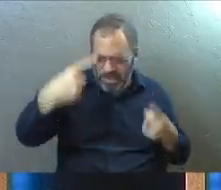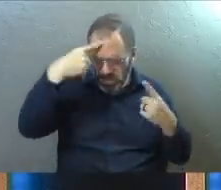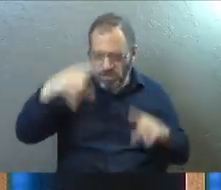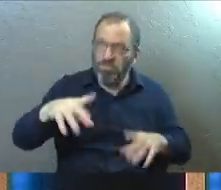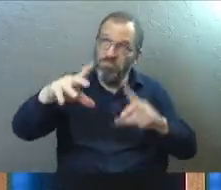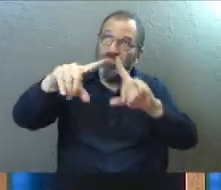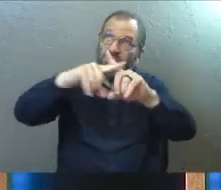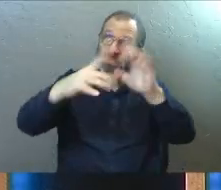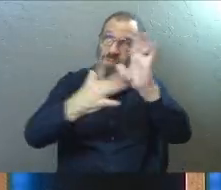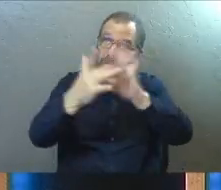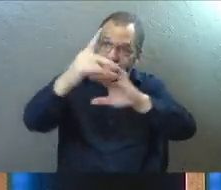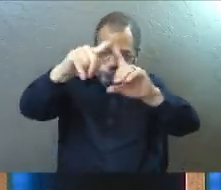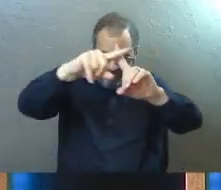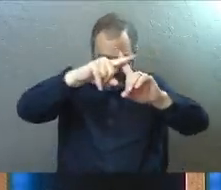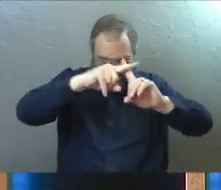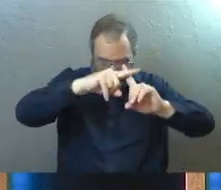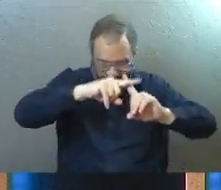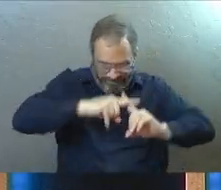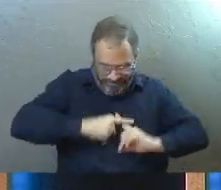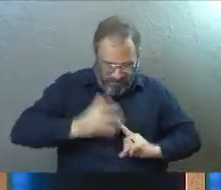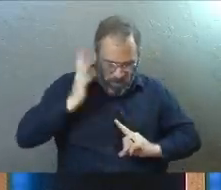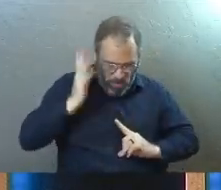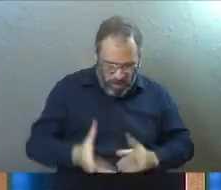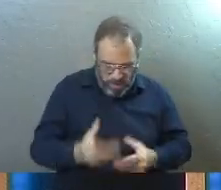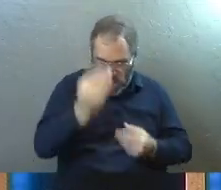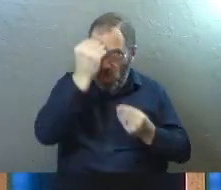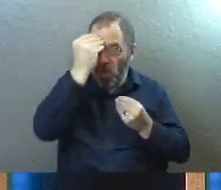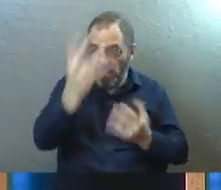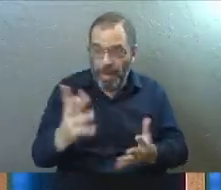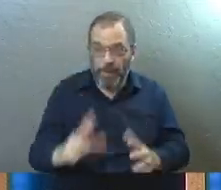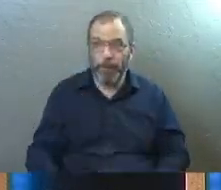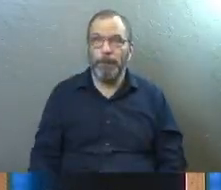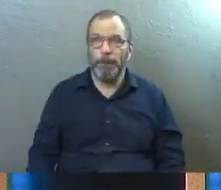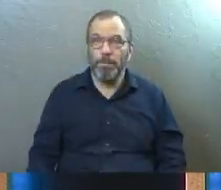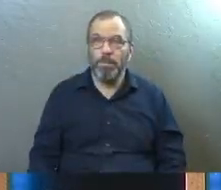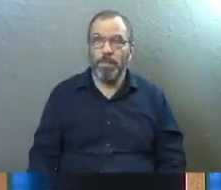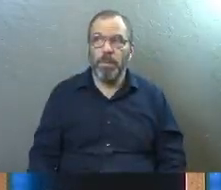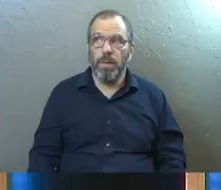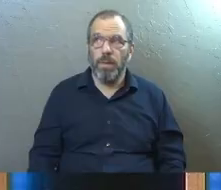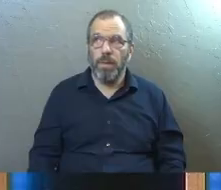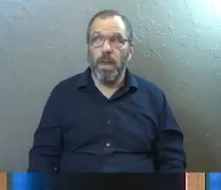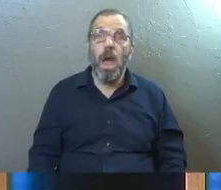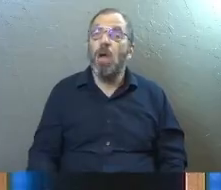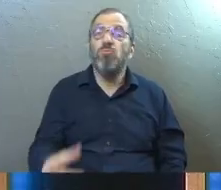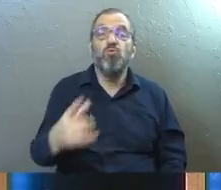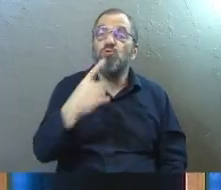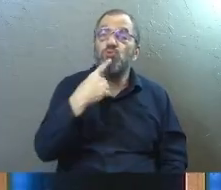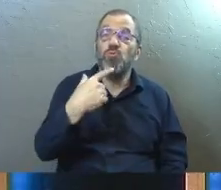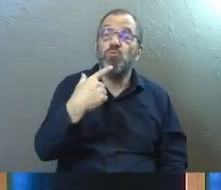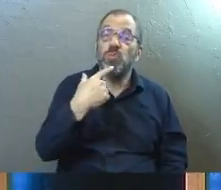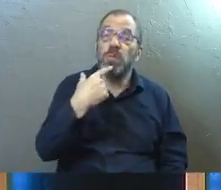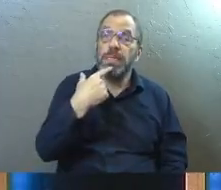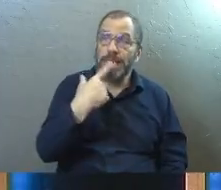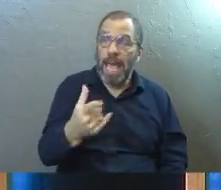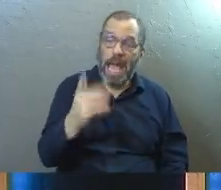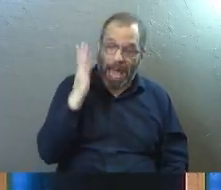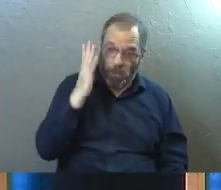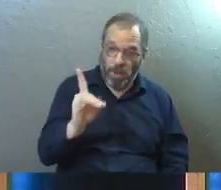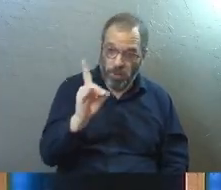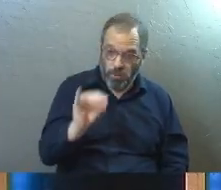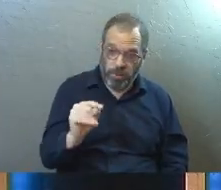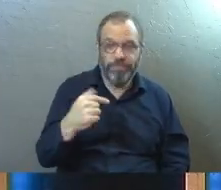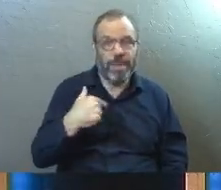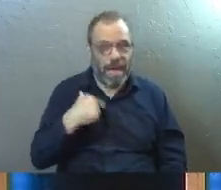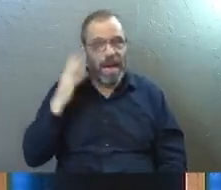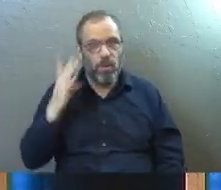by accepting Jesus to say, I will obey. You say to do something, and I go and do